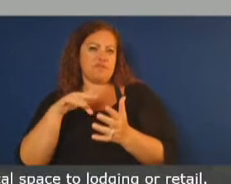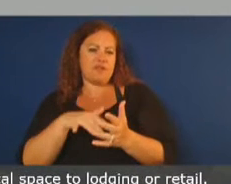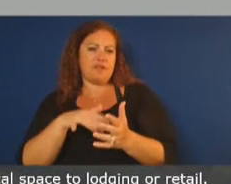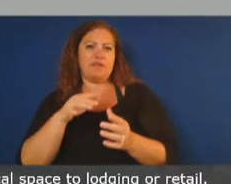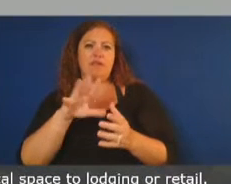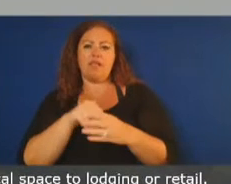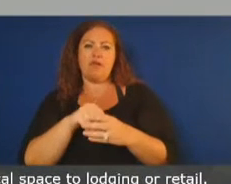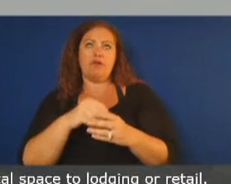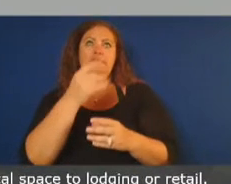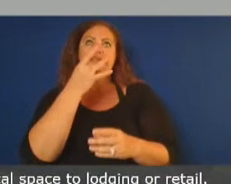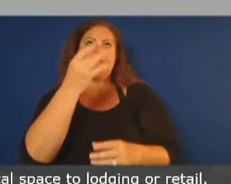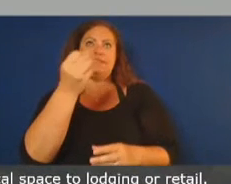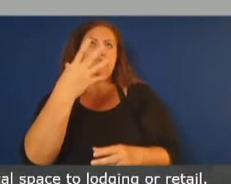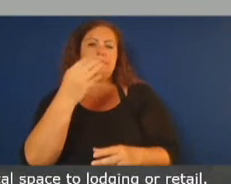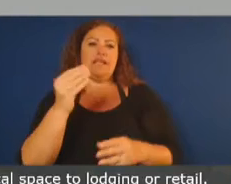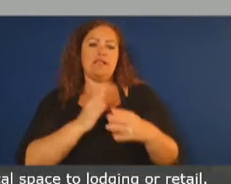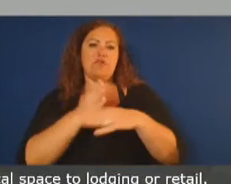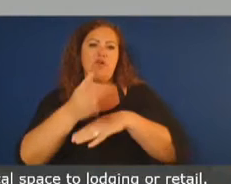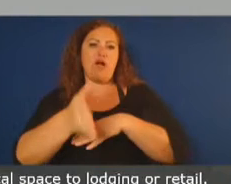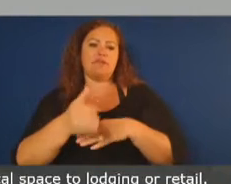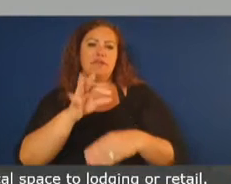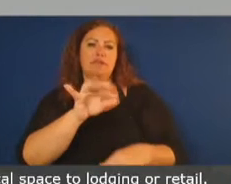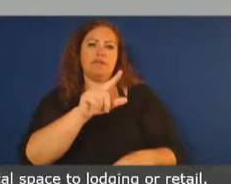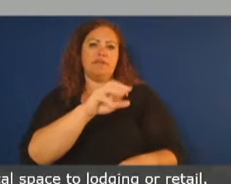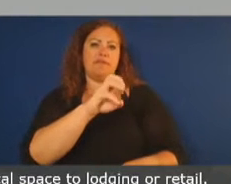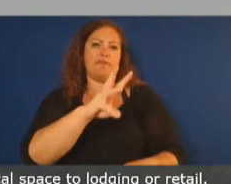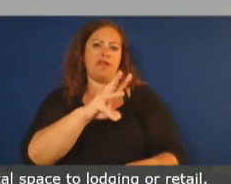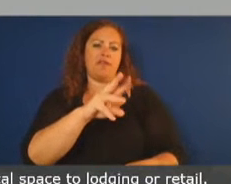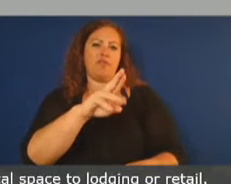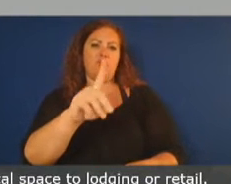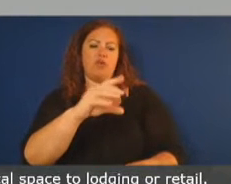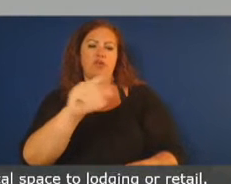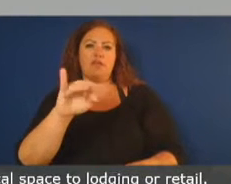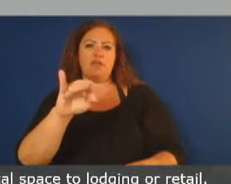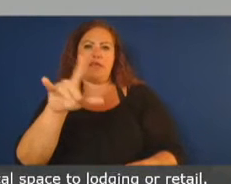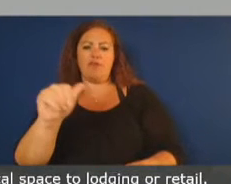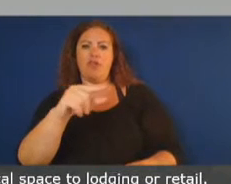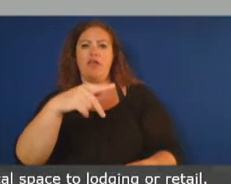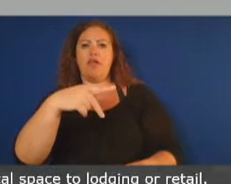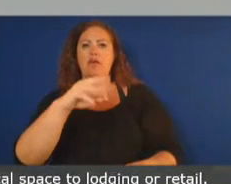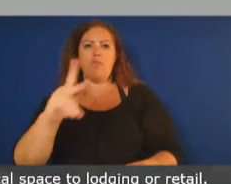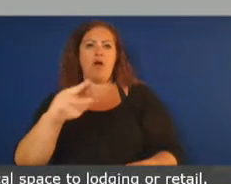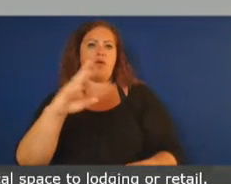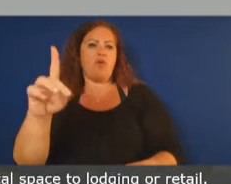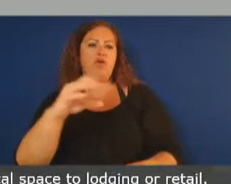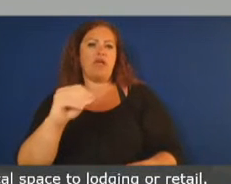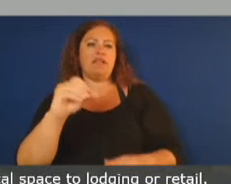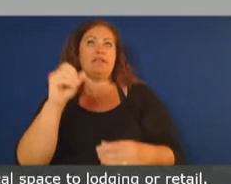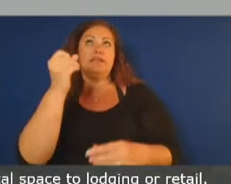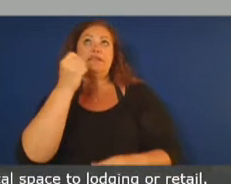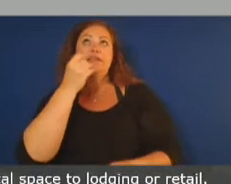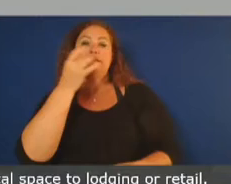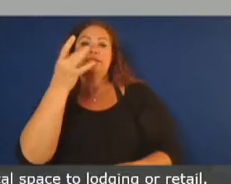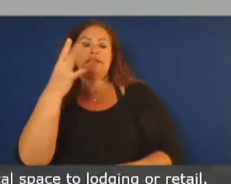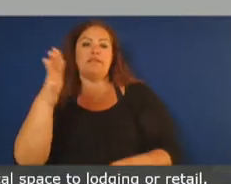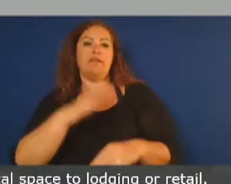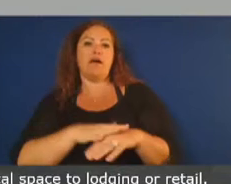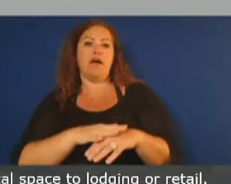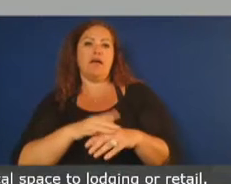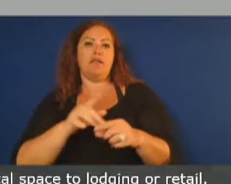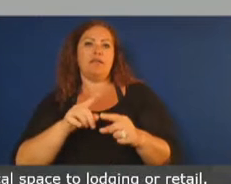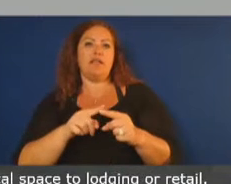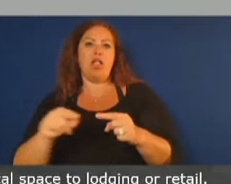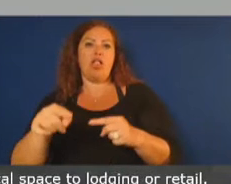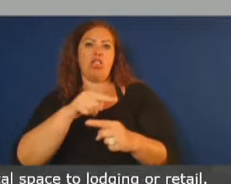Crossing modifications at Fairview Road and tiola Road and Park Road intersection and also signal modifications and loop branded crosswalks at Fairview